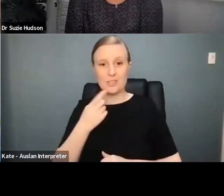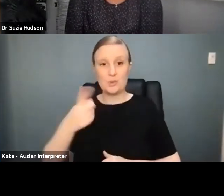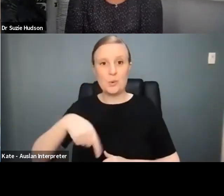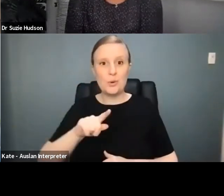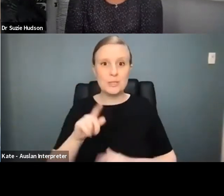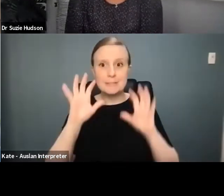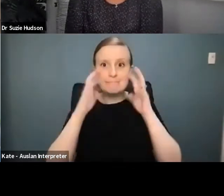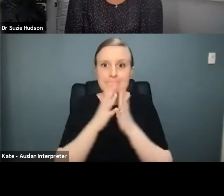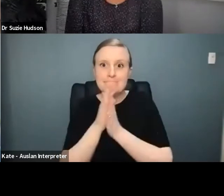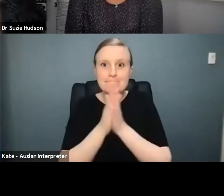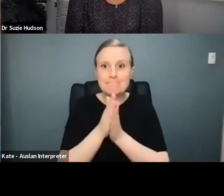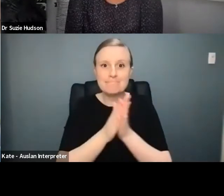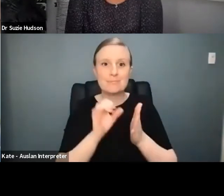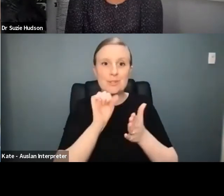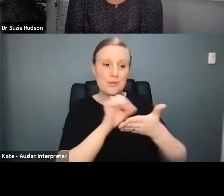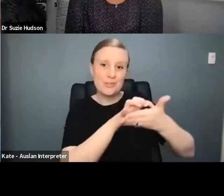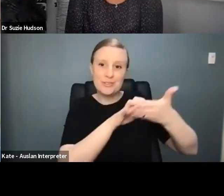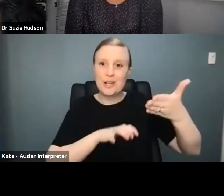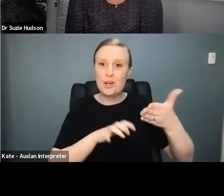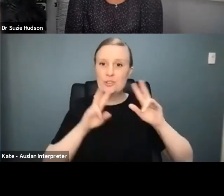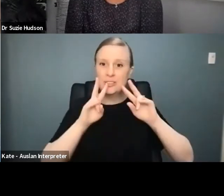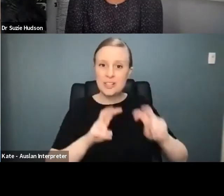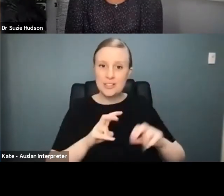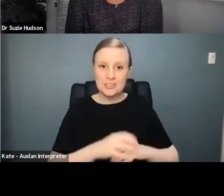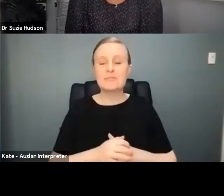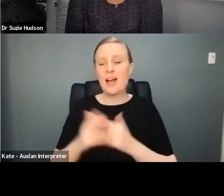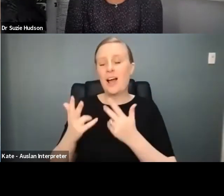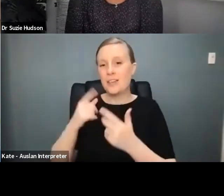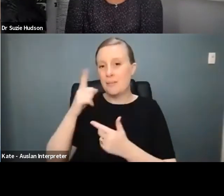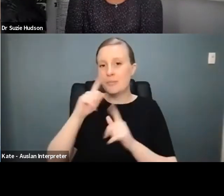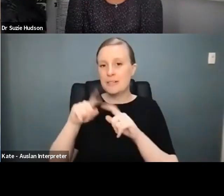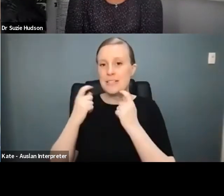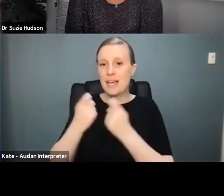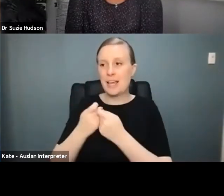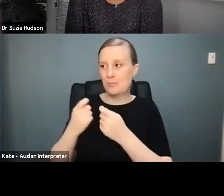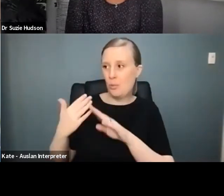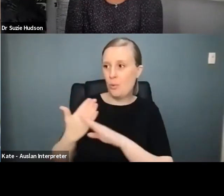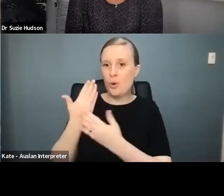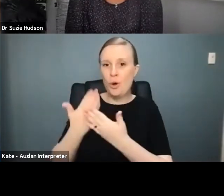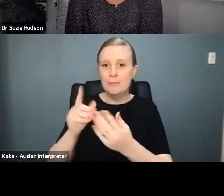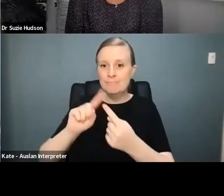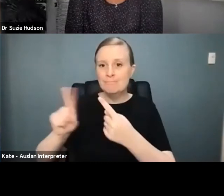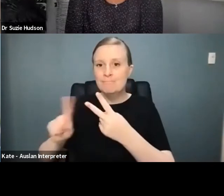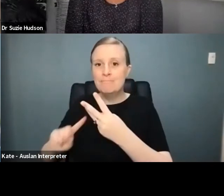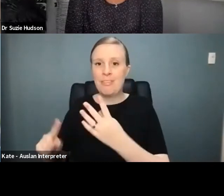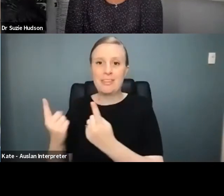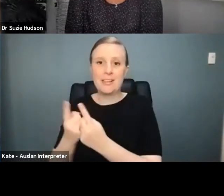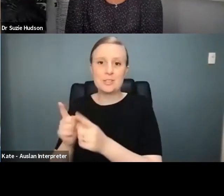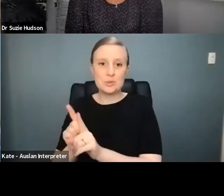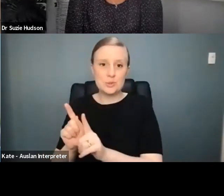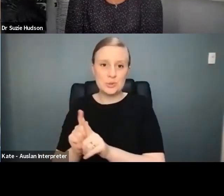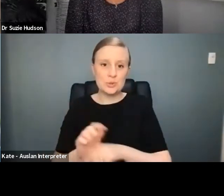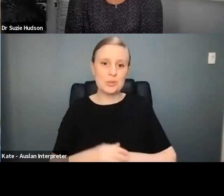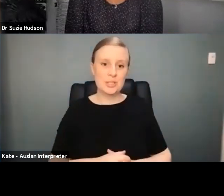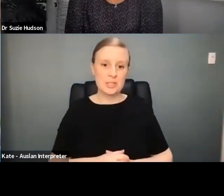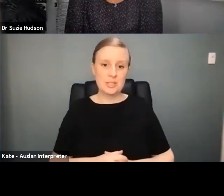plenty of other people in the team that we're working on some at the moment, but one of the successes of the project is that it's we're getting more sites